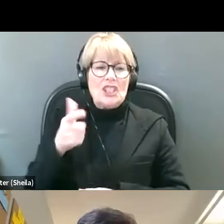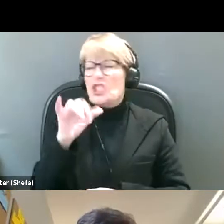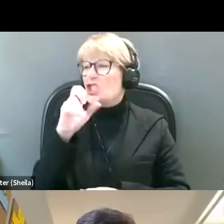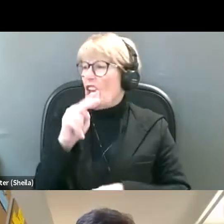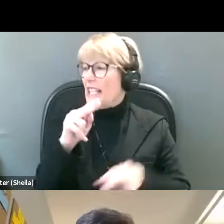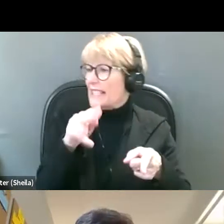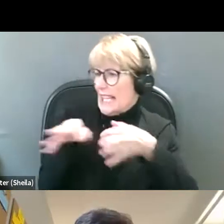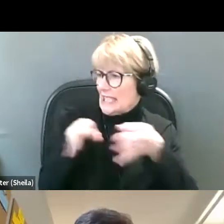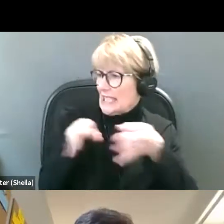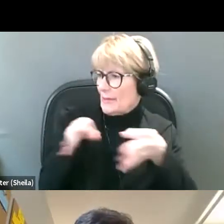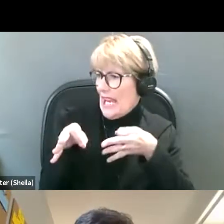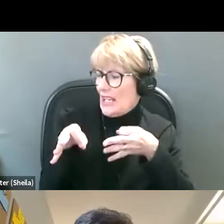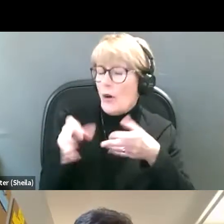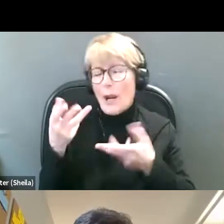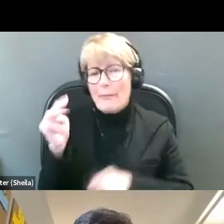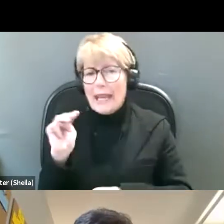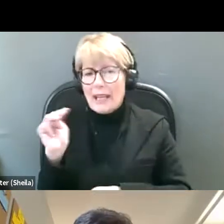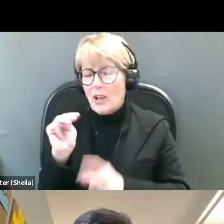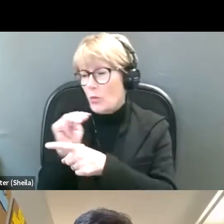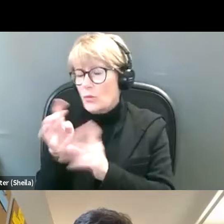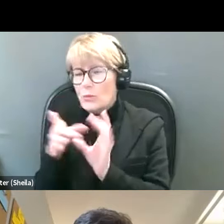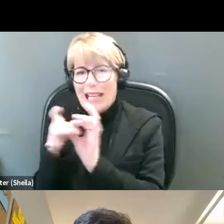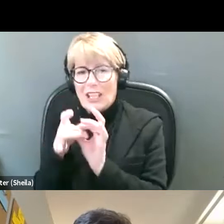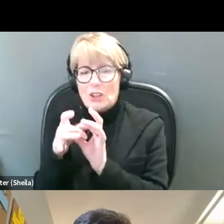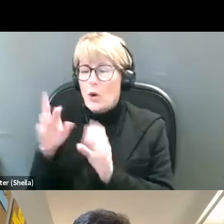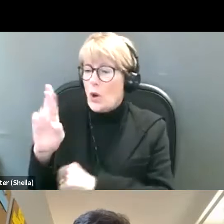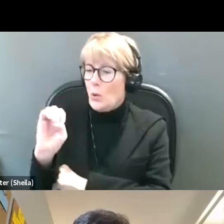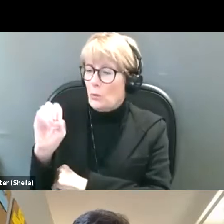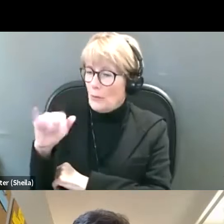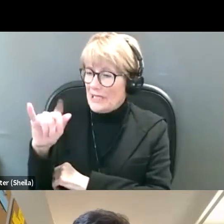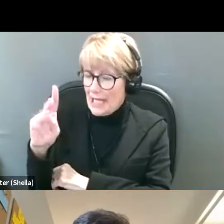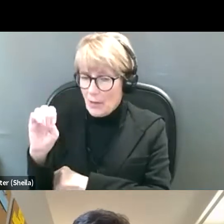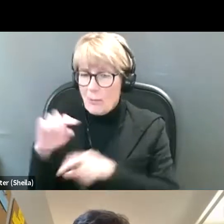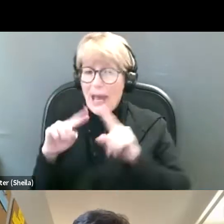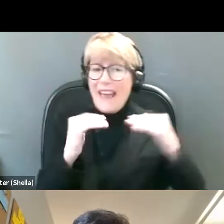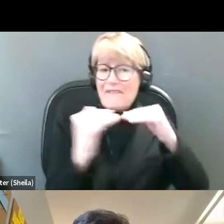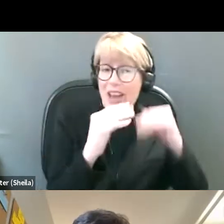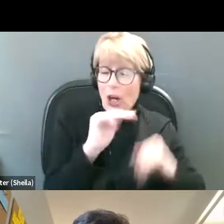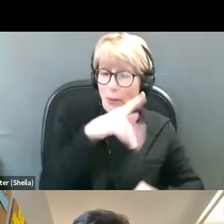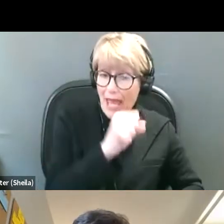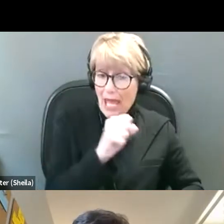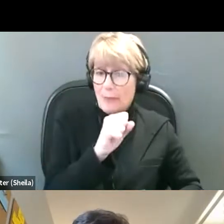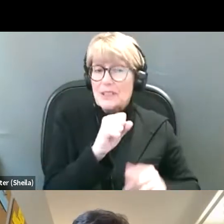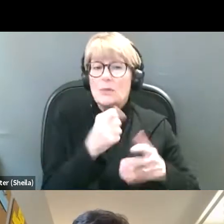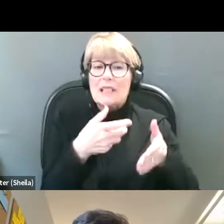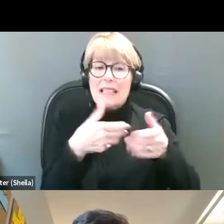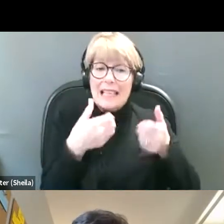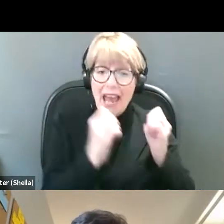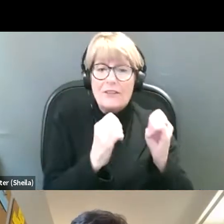on, or Michaela on representable, but Fair Maps was a legislative effort to put the redistricting process in the hands of an